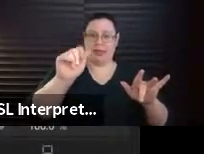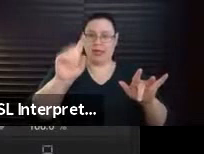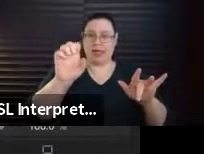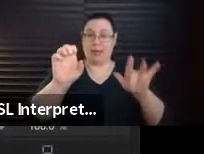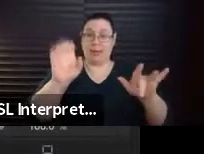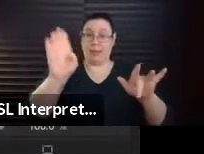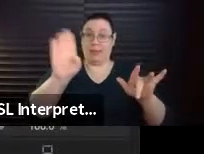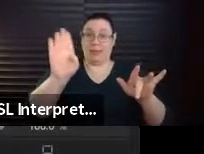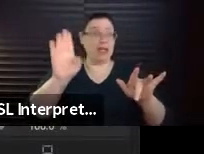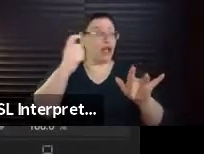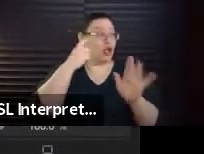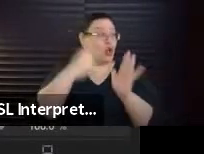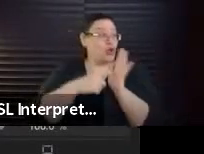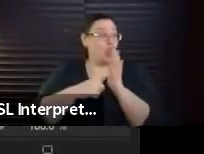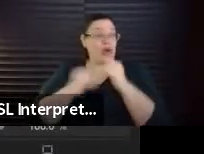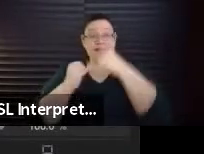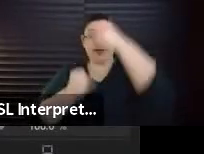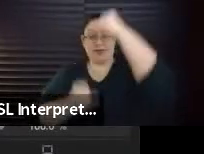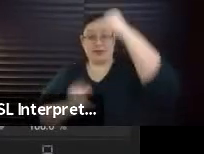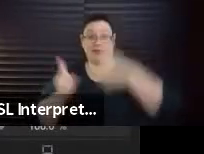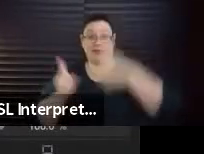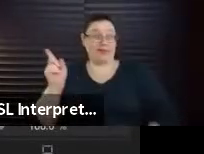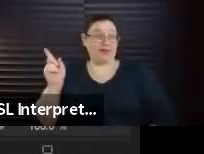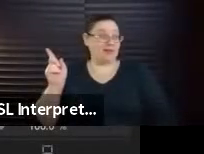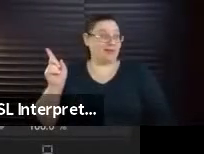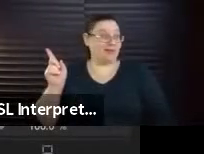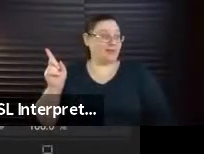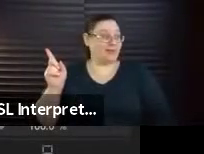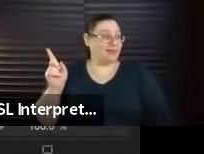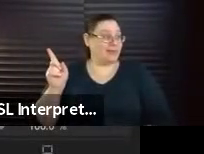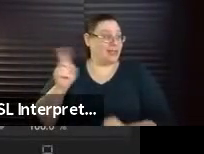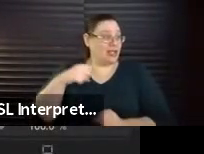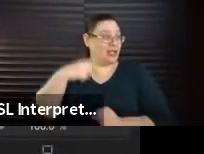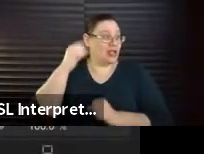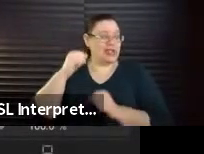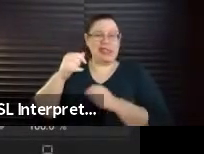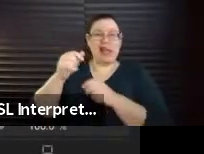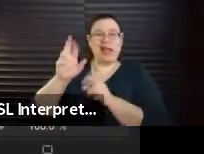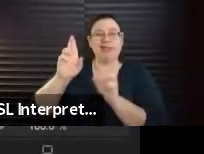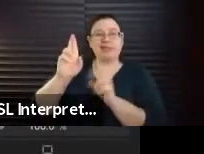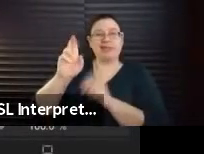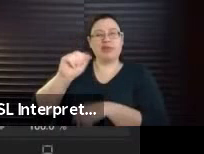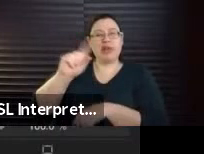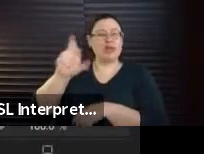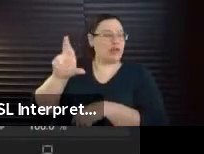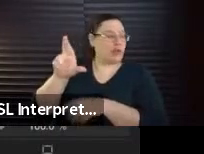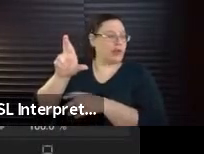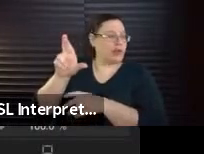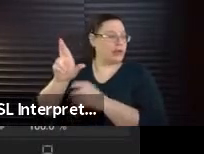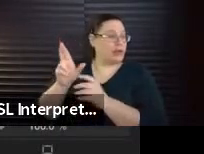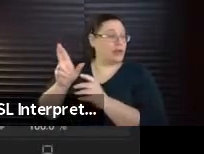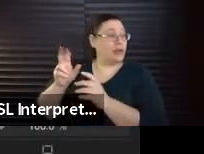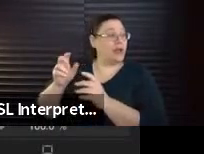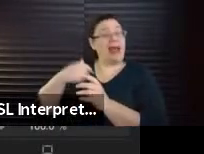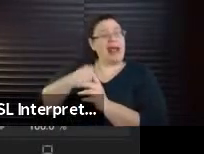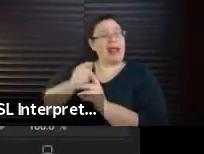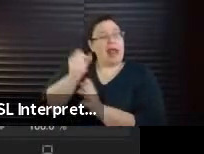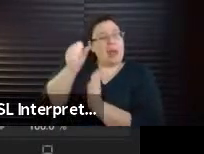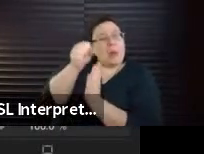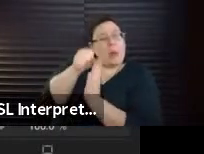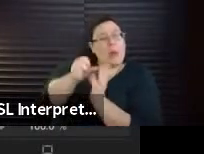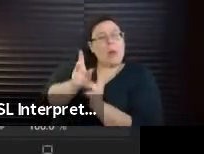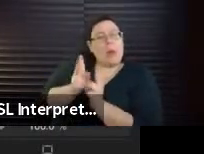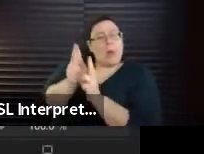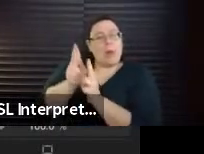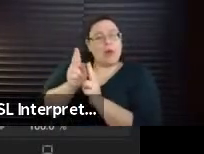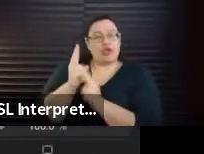my cursor actually turns into this little razor blade. And what that does is it allows me to cut the clip into